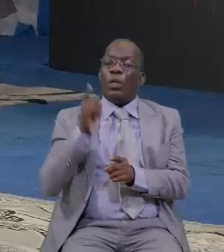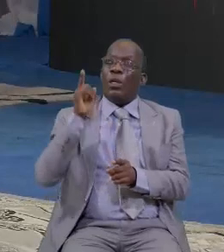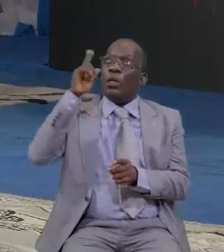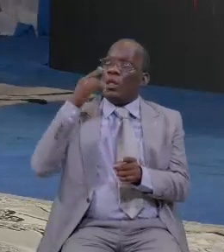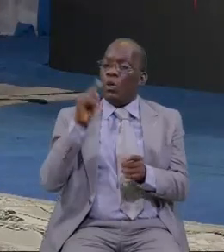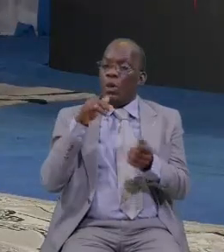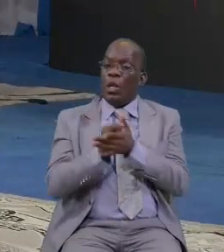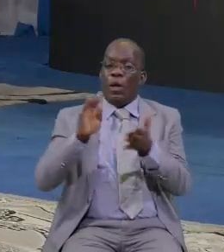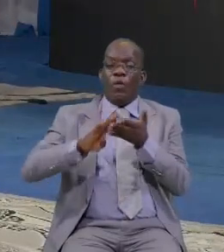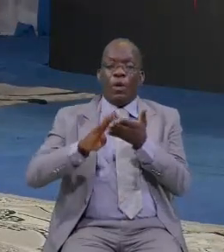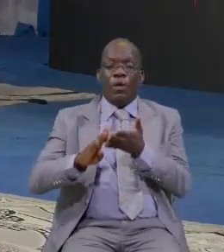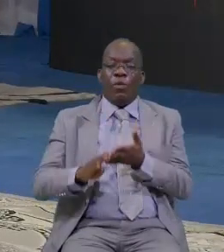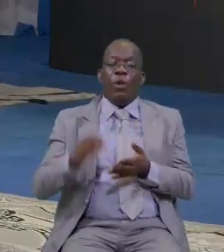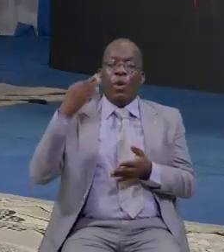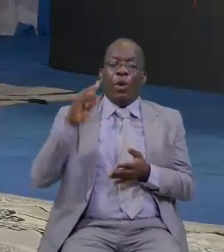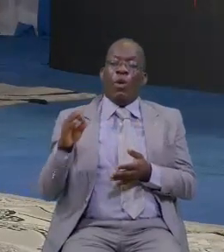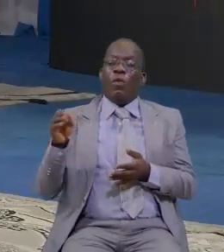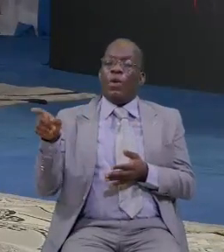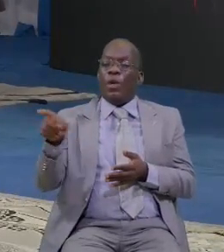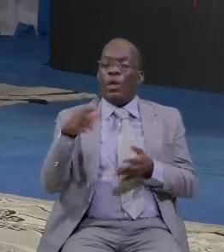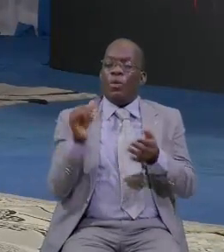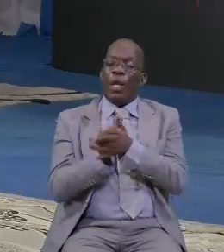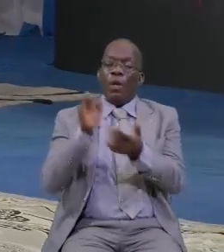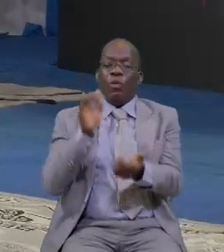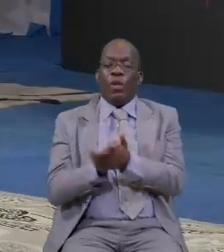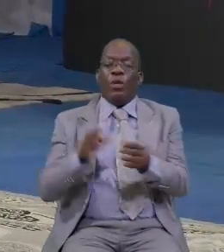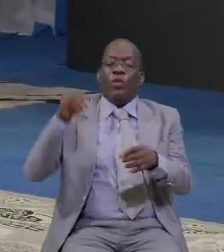of him which believeth in